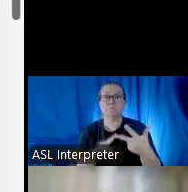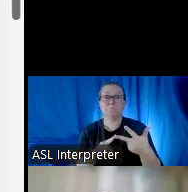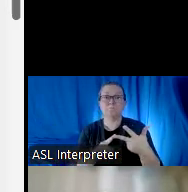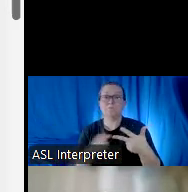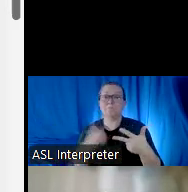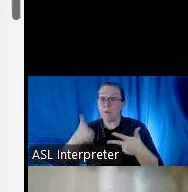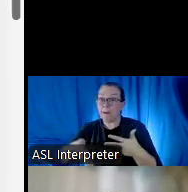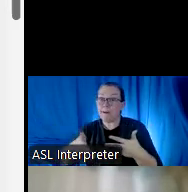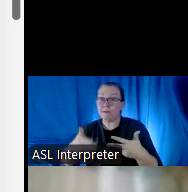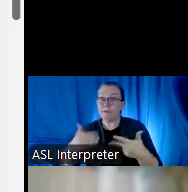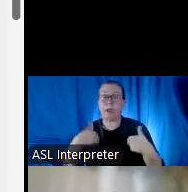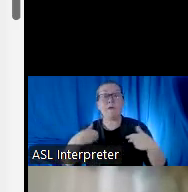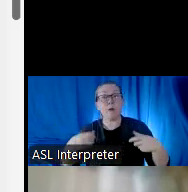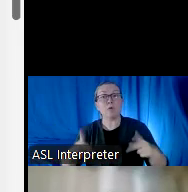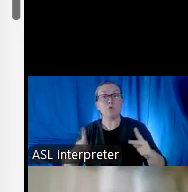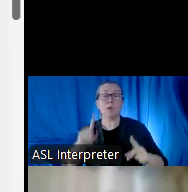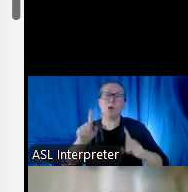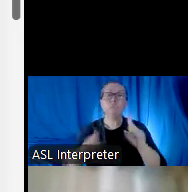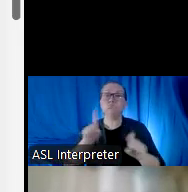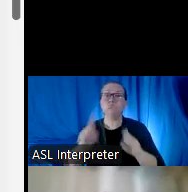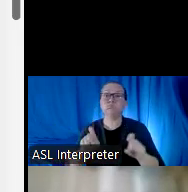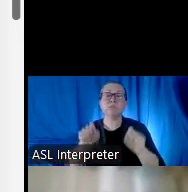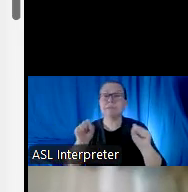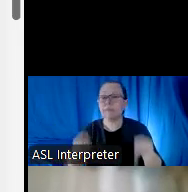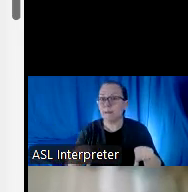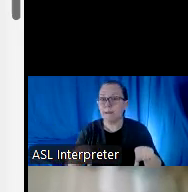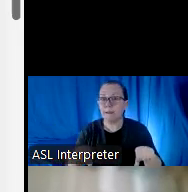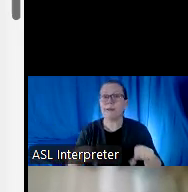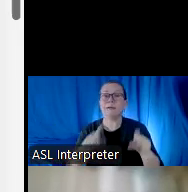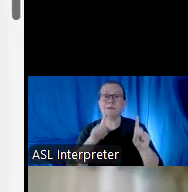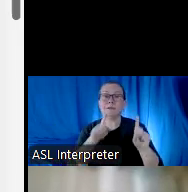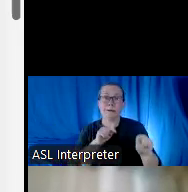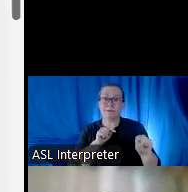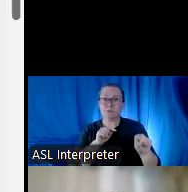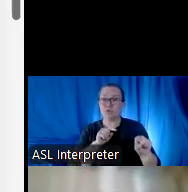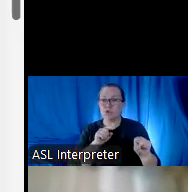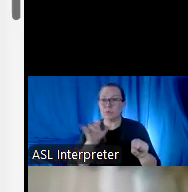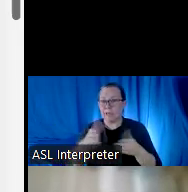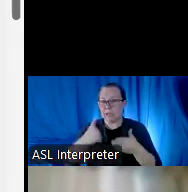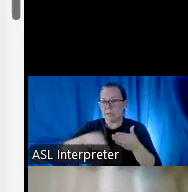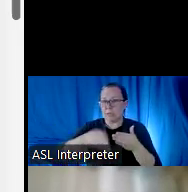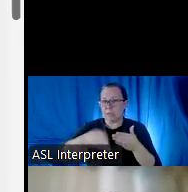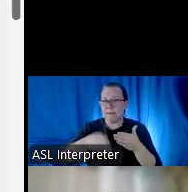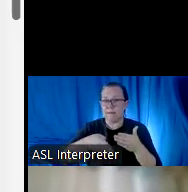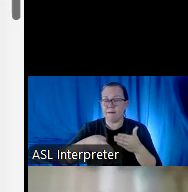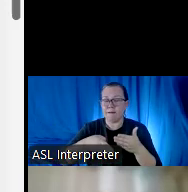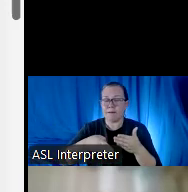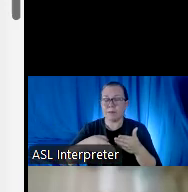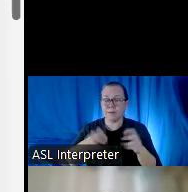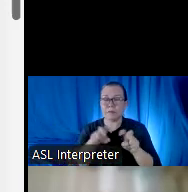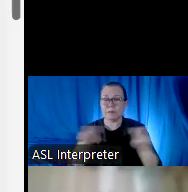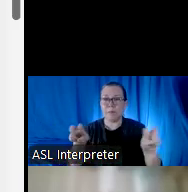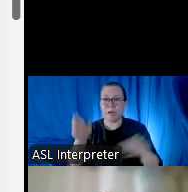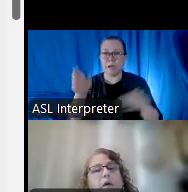opportunity to for you to ask questions, and we can answer them at the end of the panel